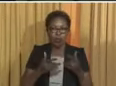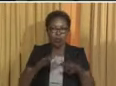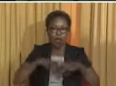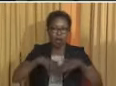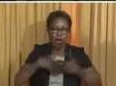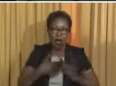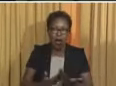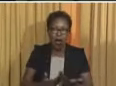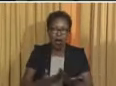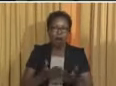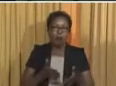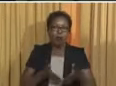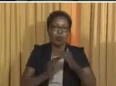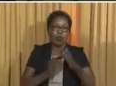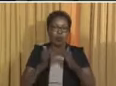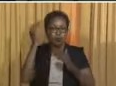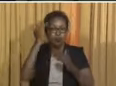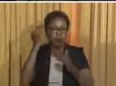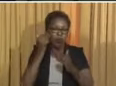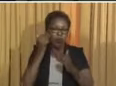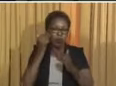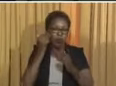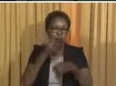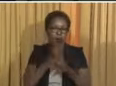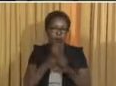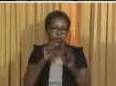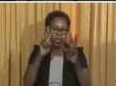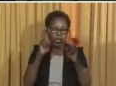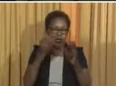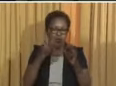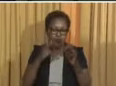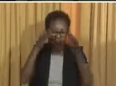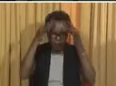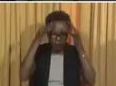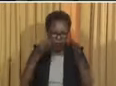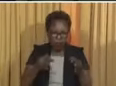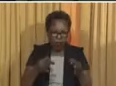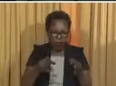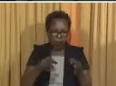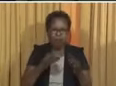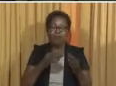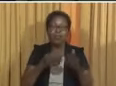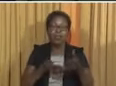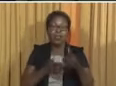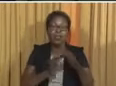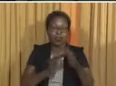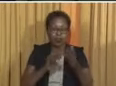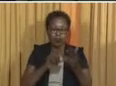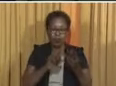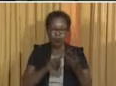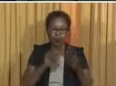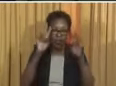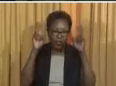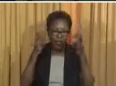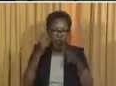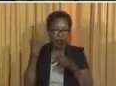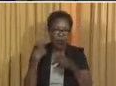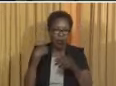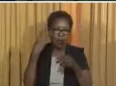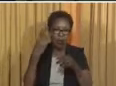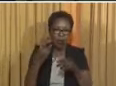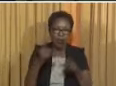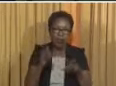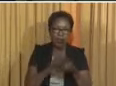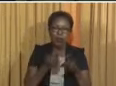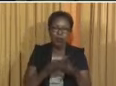superior courts framed their issues for determination. The High Court framed its issue 3 for determination and used